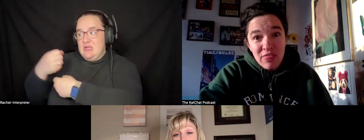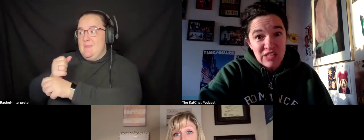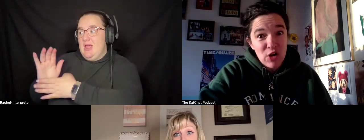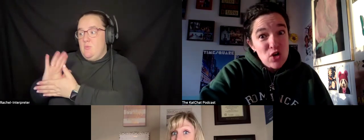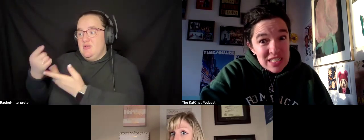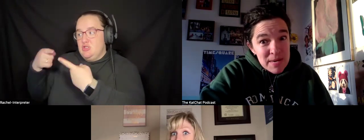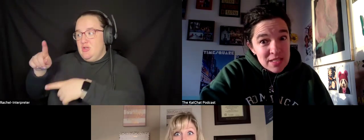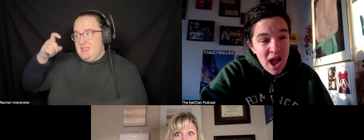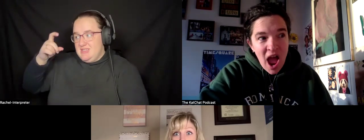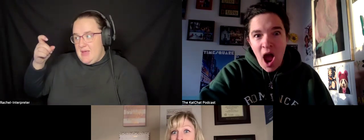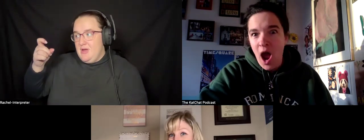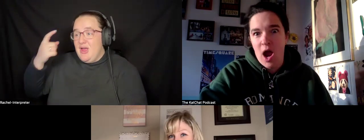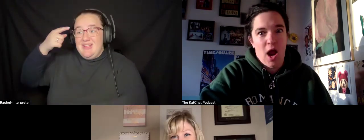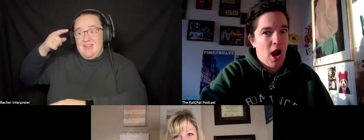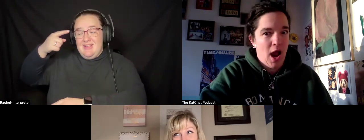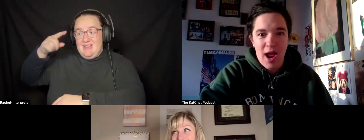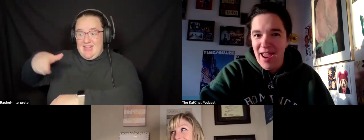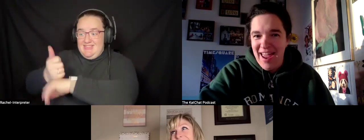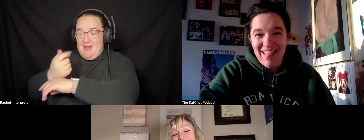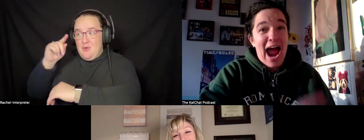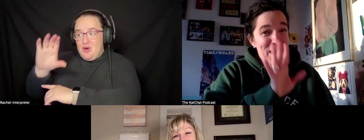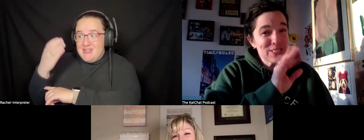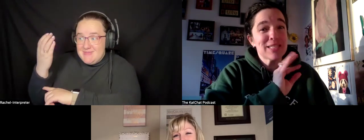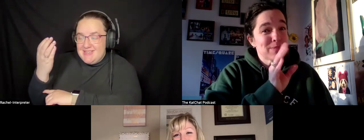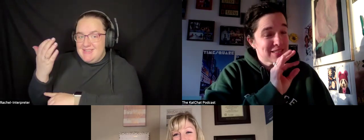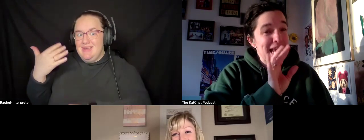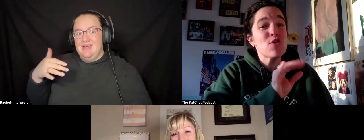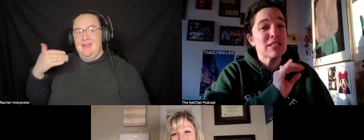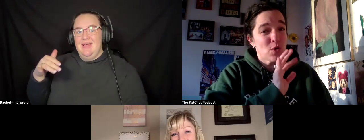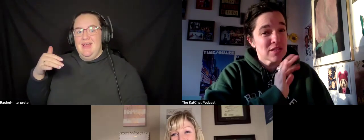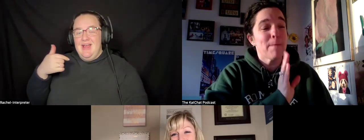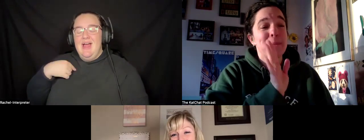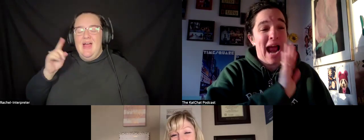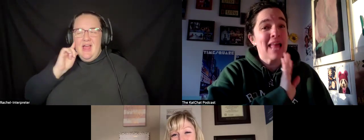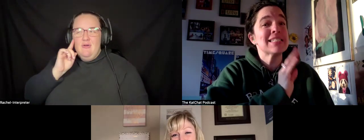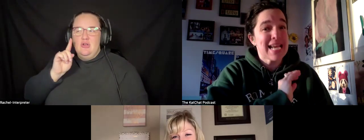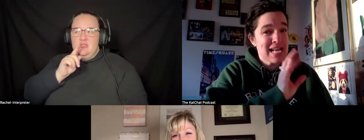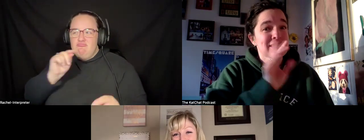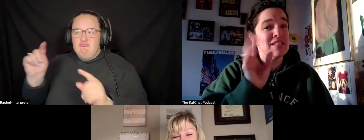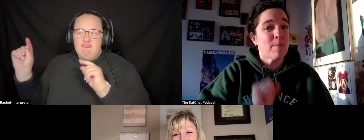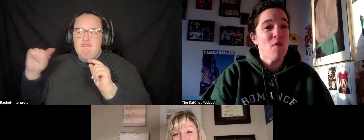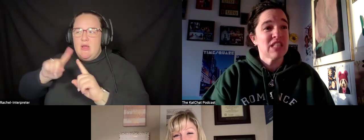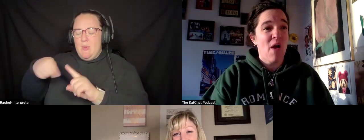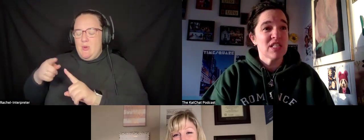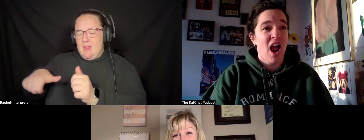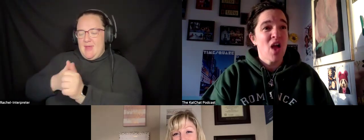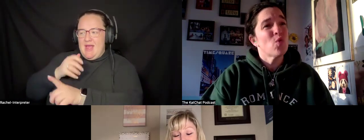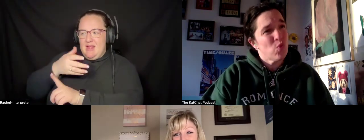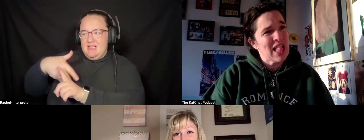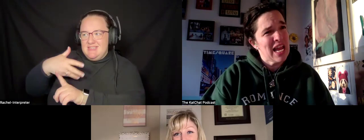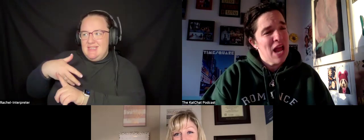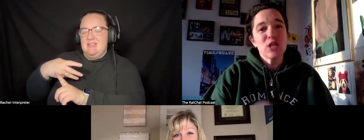summer, like for Christmas. But I heard some secrets or some behind the scenes and some movies. I was